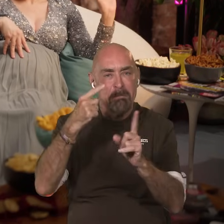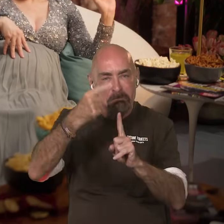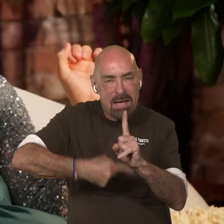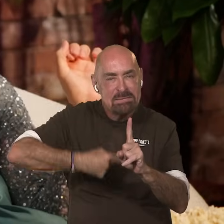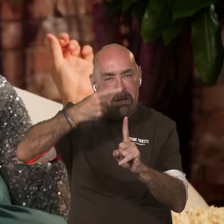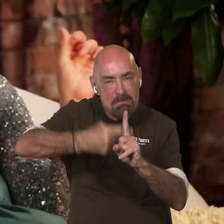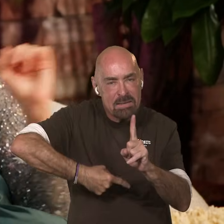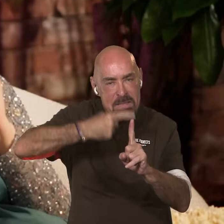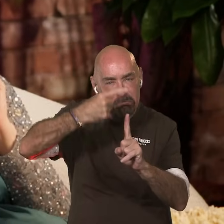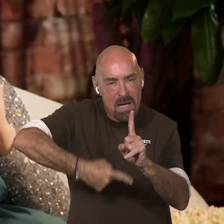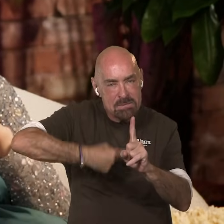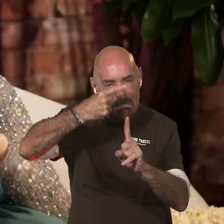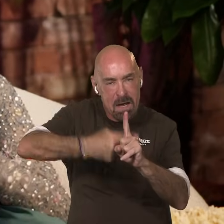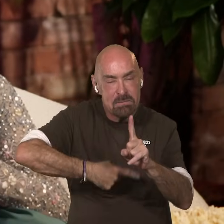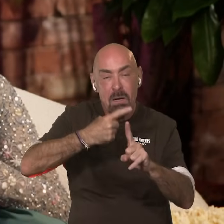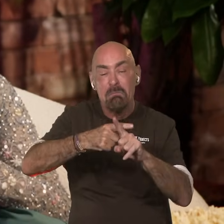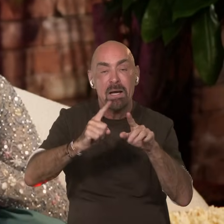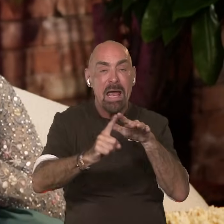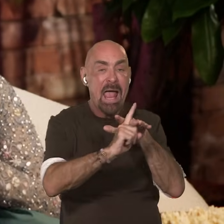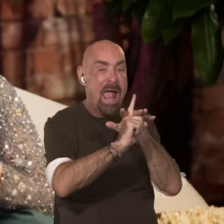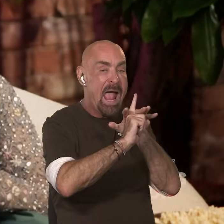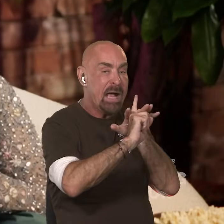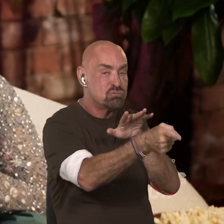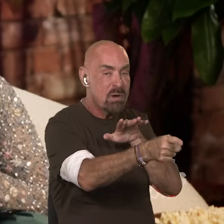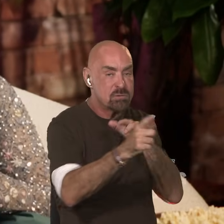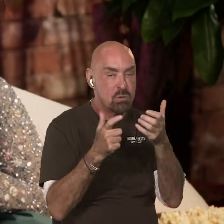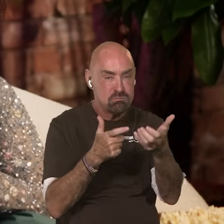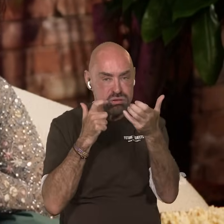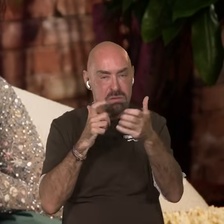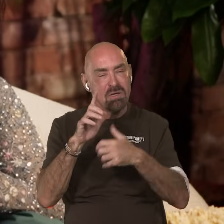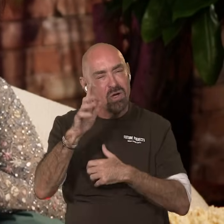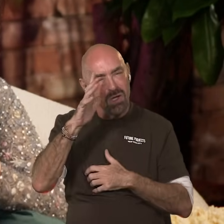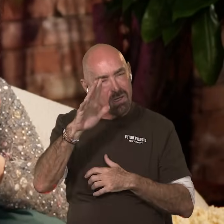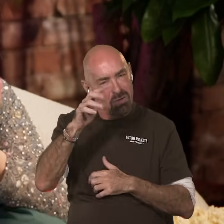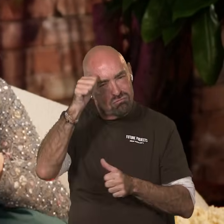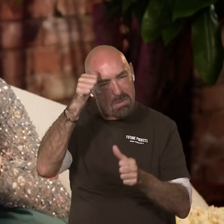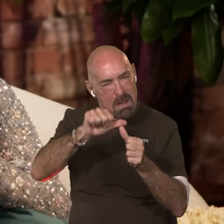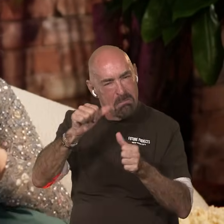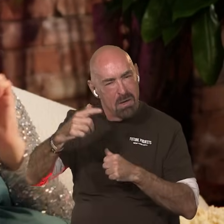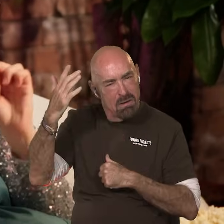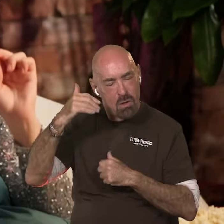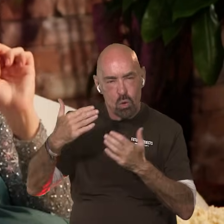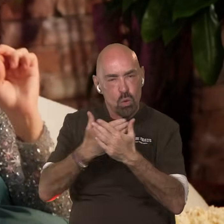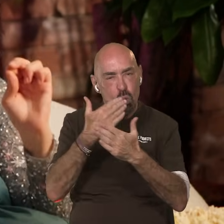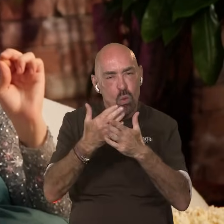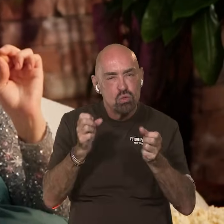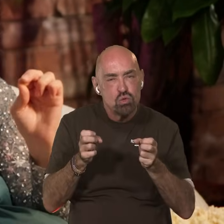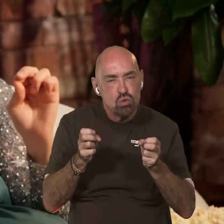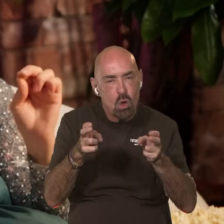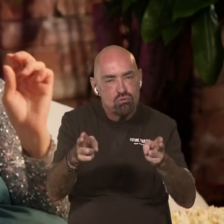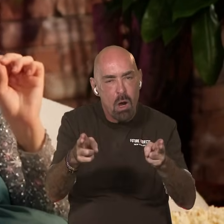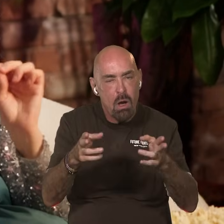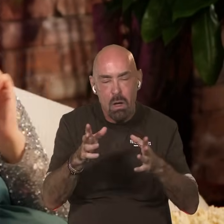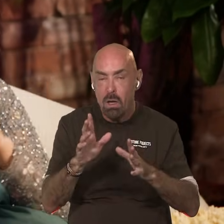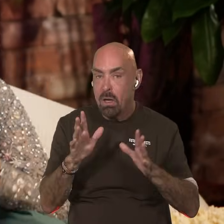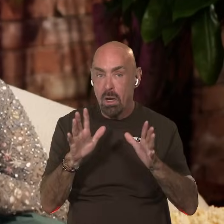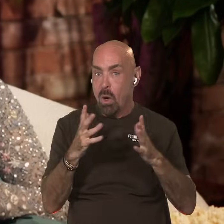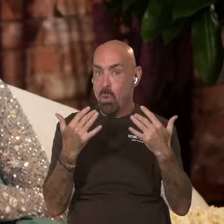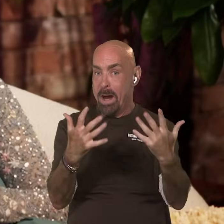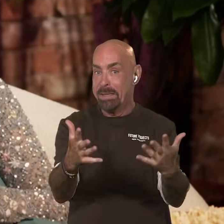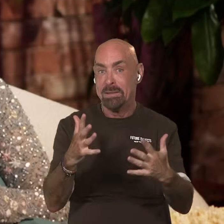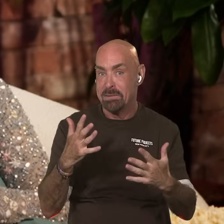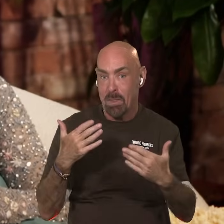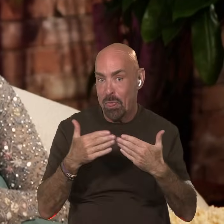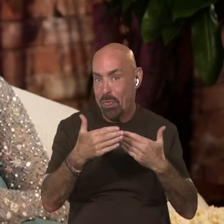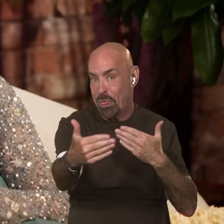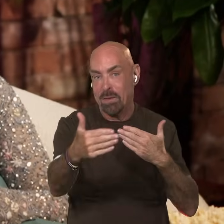months. But fans of extraction shooters, and I'm talking about the extraction shooter, the one that kicked off an entirely new genre, don't have much longer